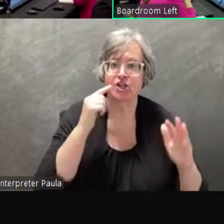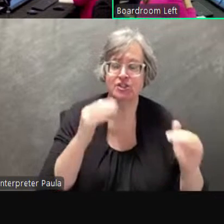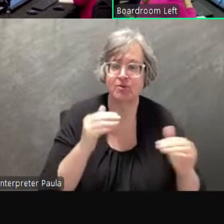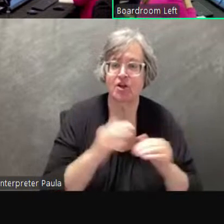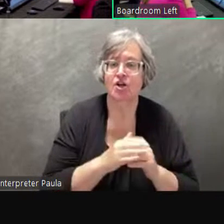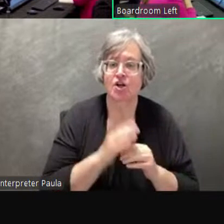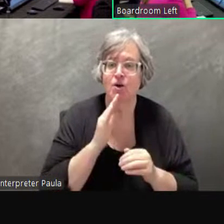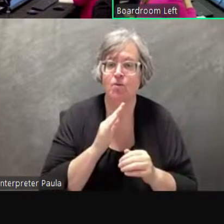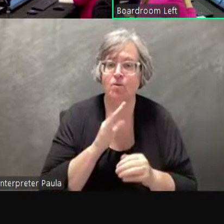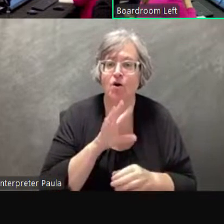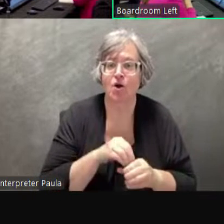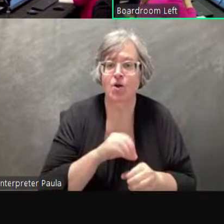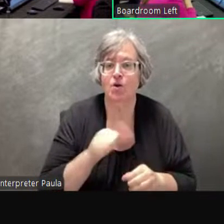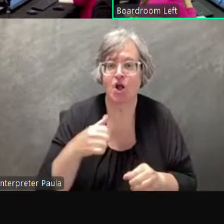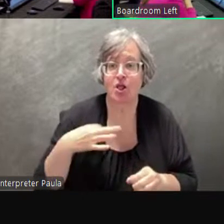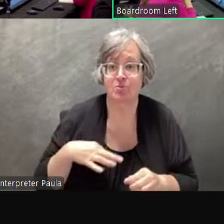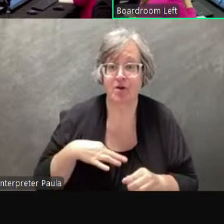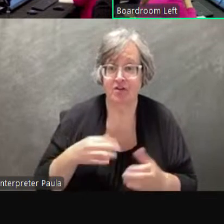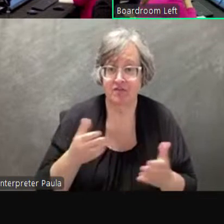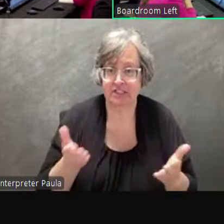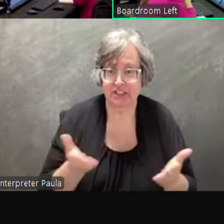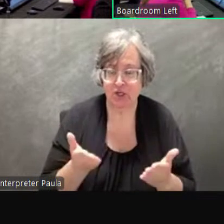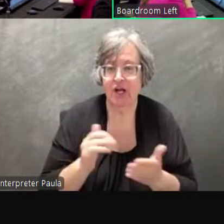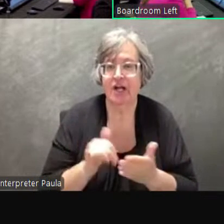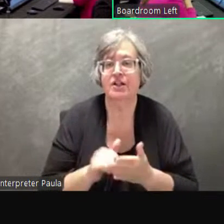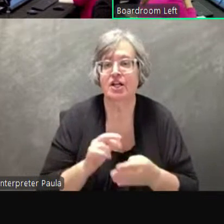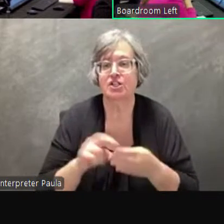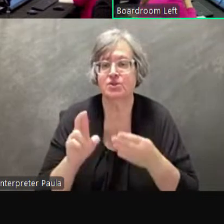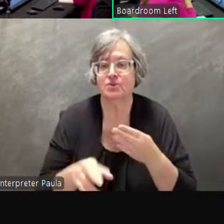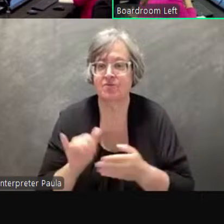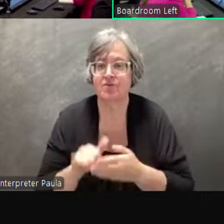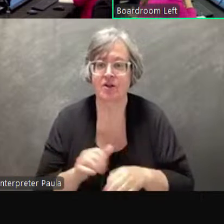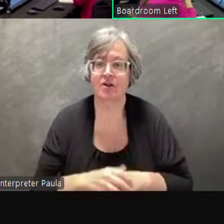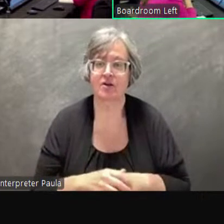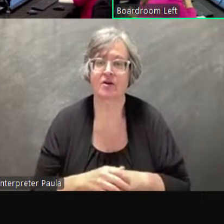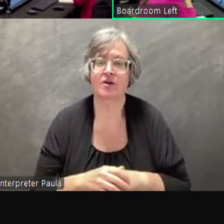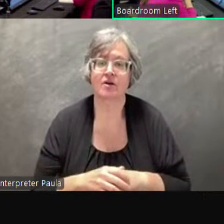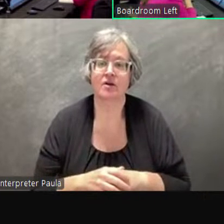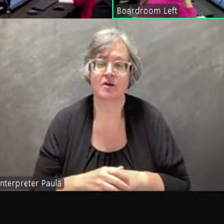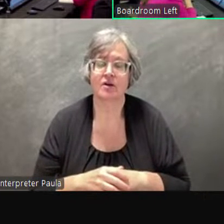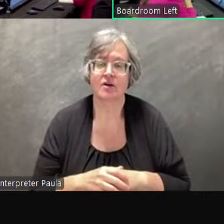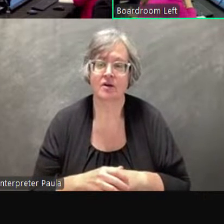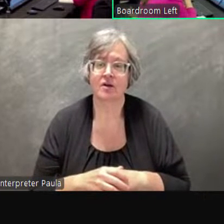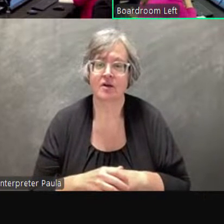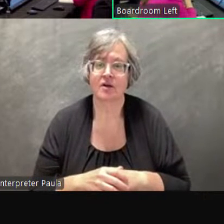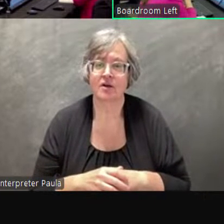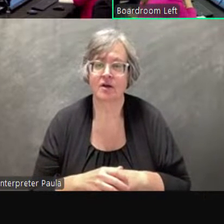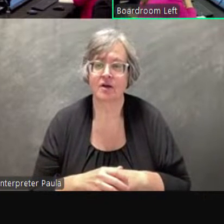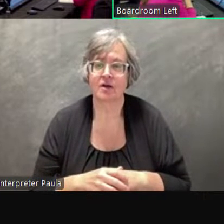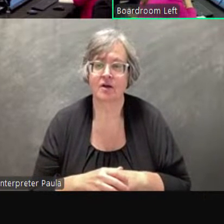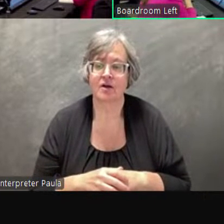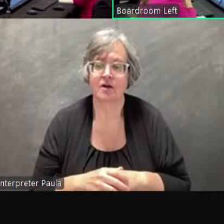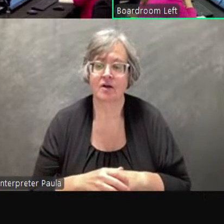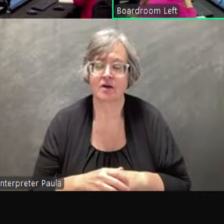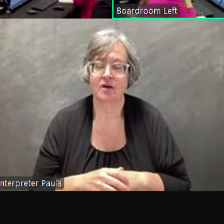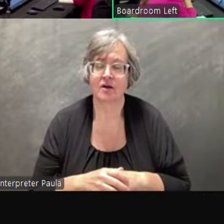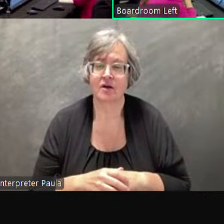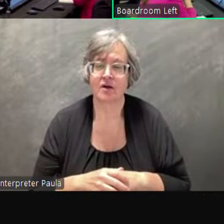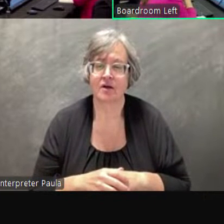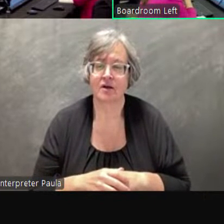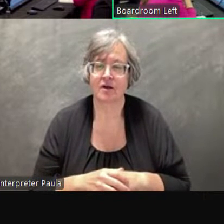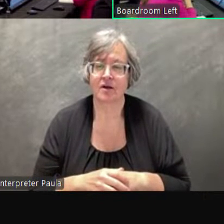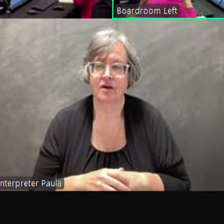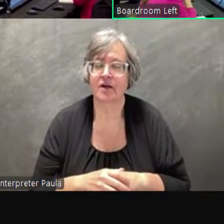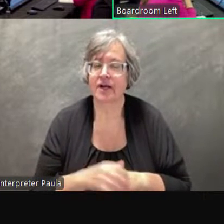benefits that we see discussed here as a direct result of that. None of this is being done in a vacuum from everything else.